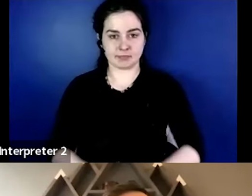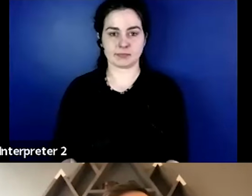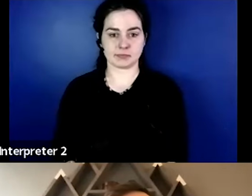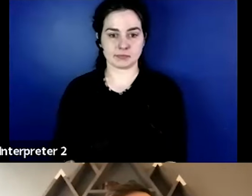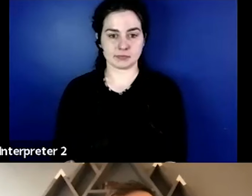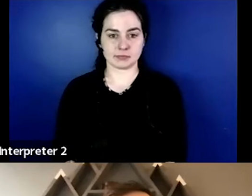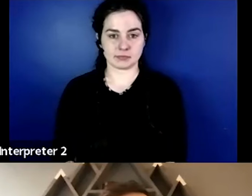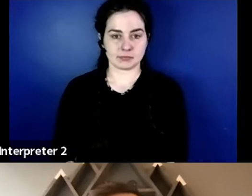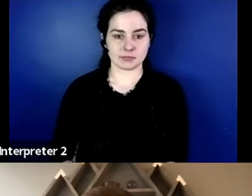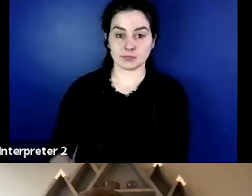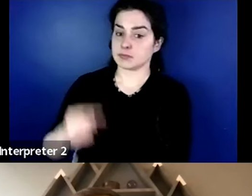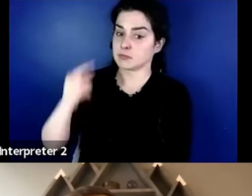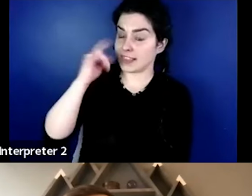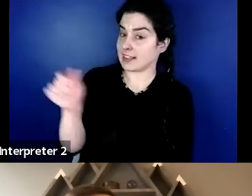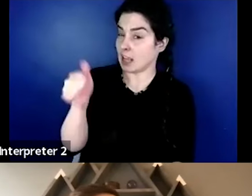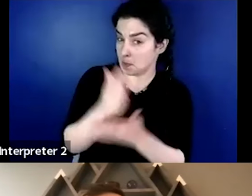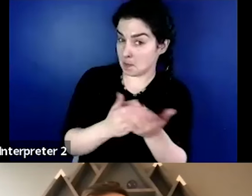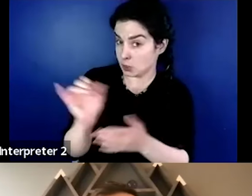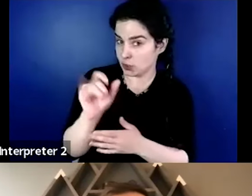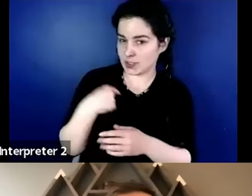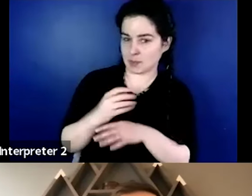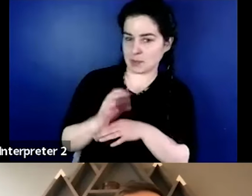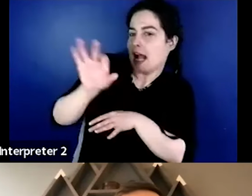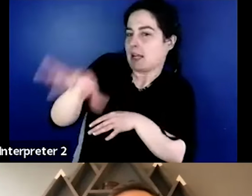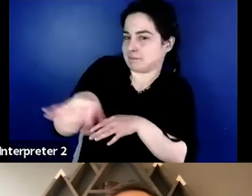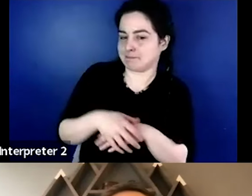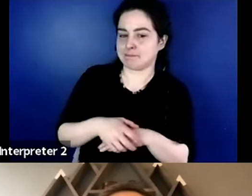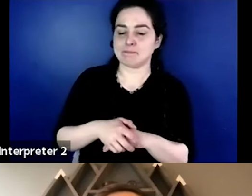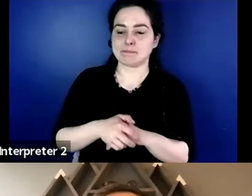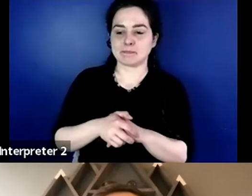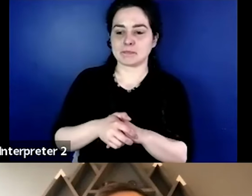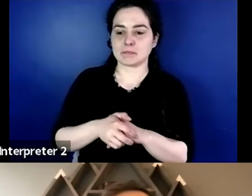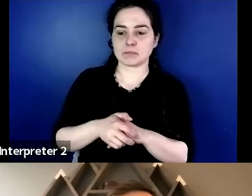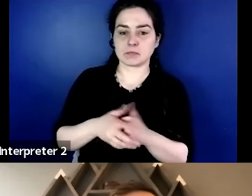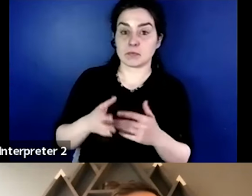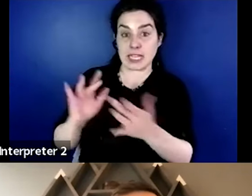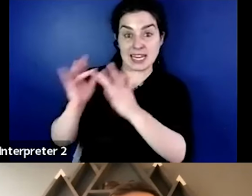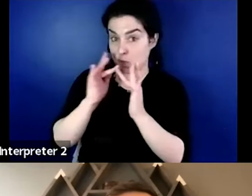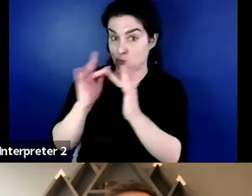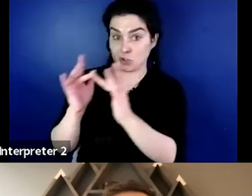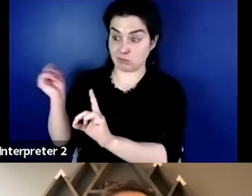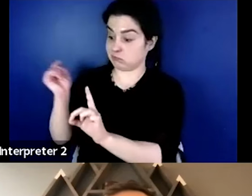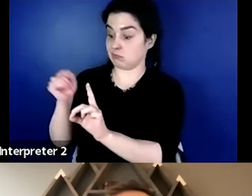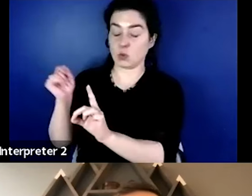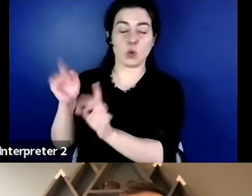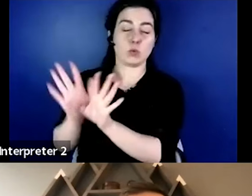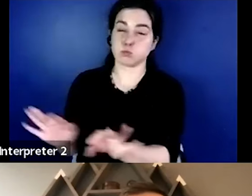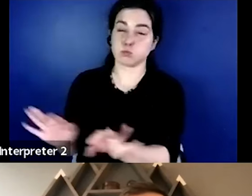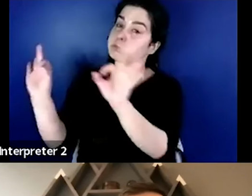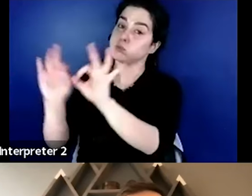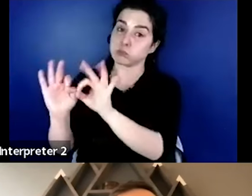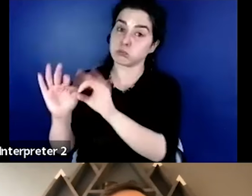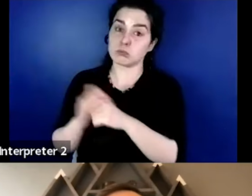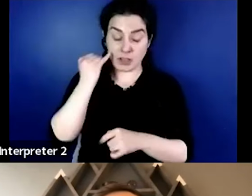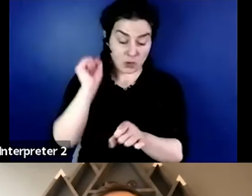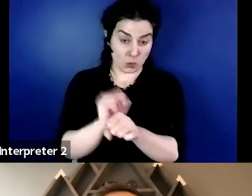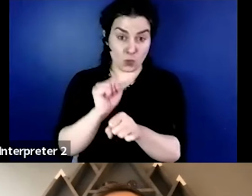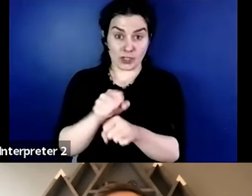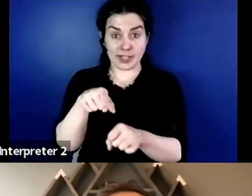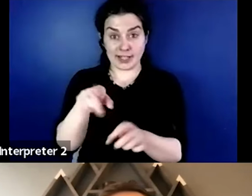I think the other piece too, I'm going to slip this in, is networks. It's really important for folks who are doing this work in post-secondary settings to be